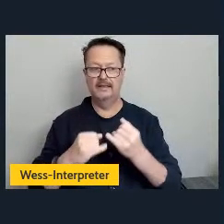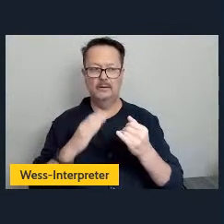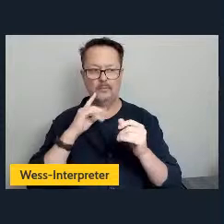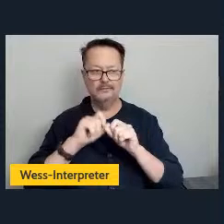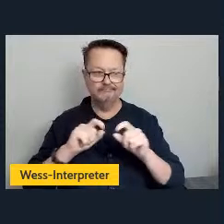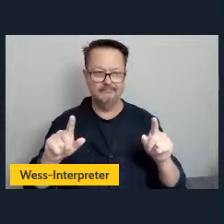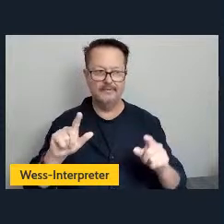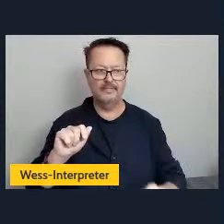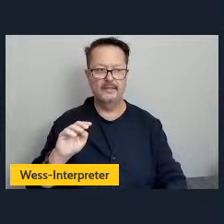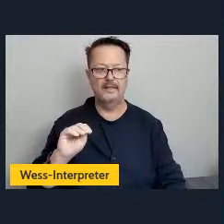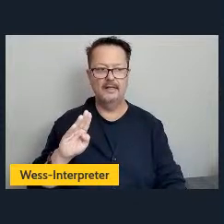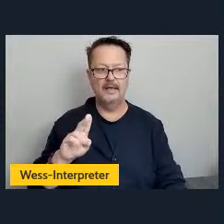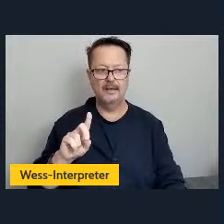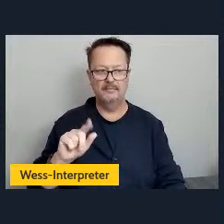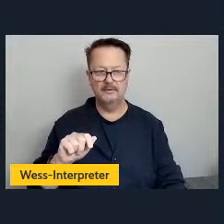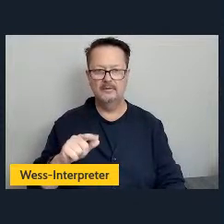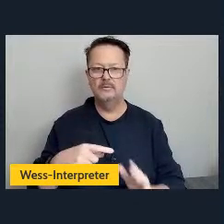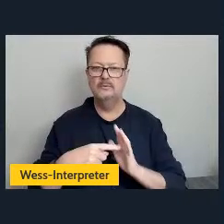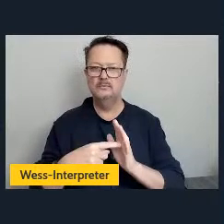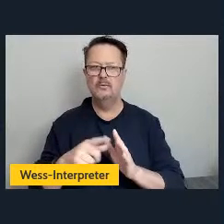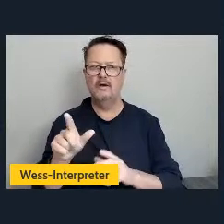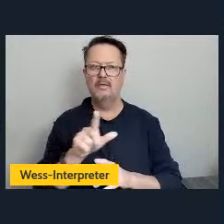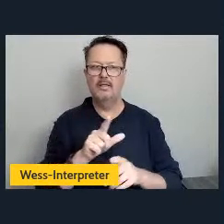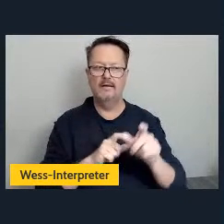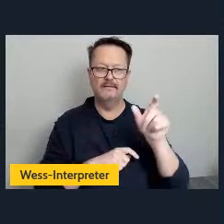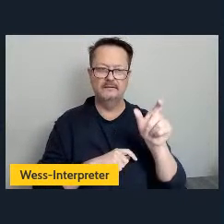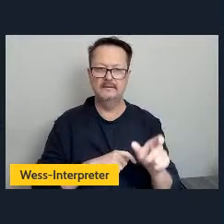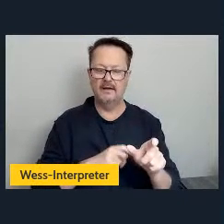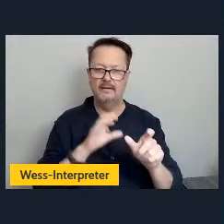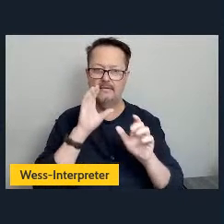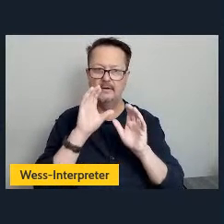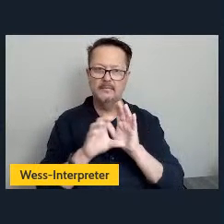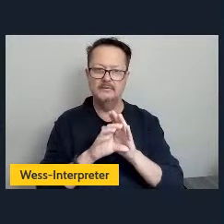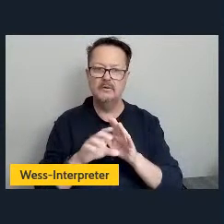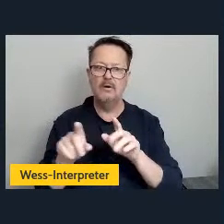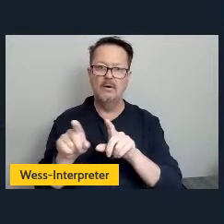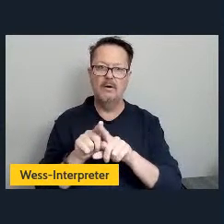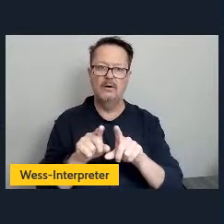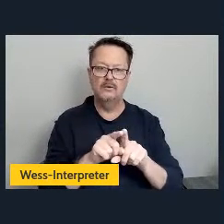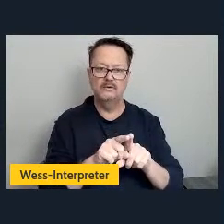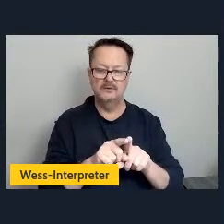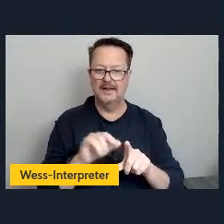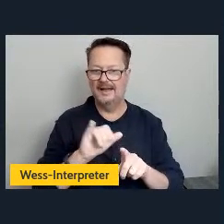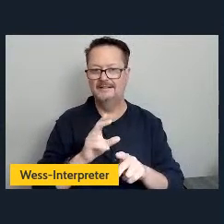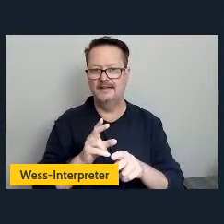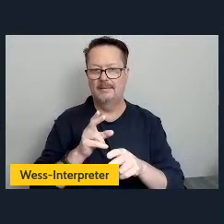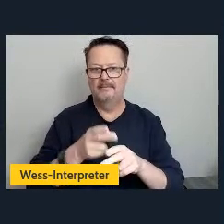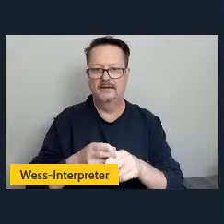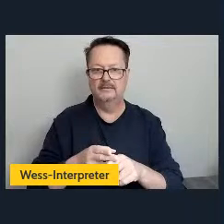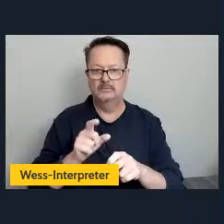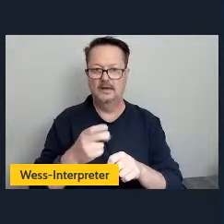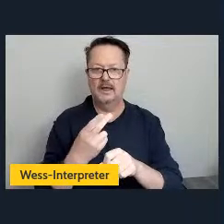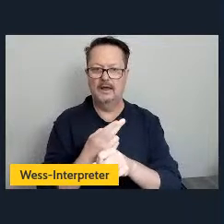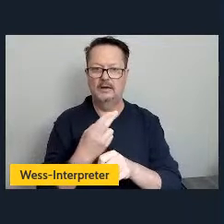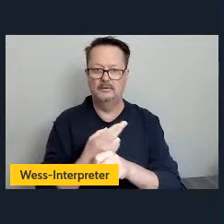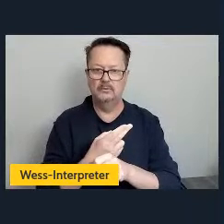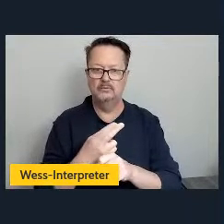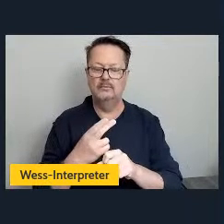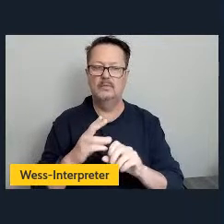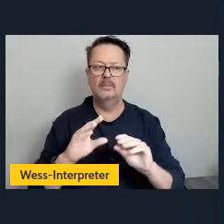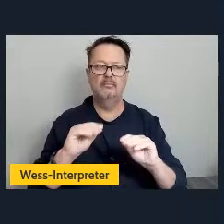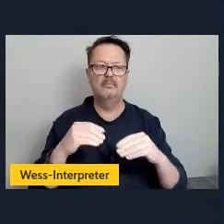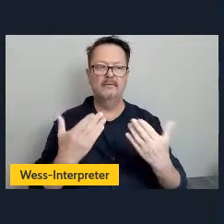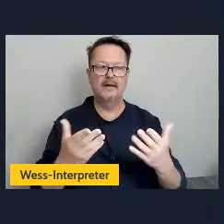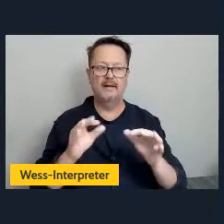which was shown on the left side in the image. And also, as I've mentioned, you can use the provider framework